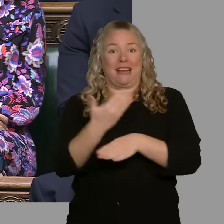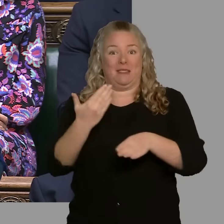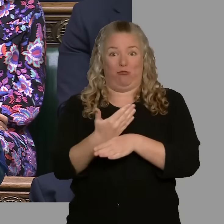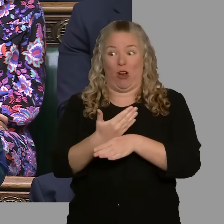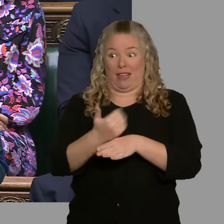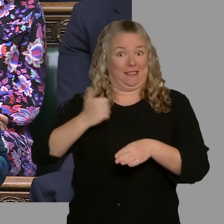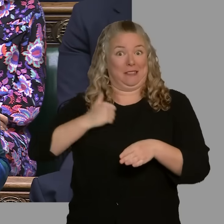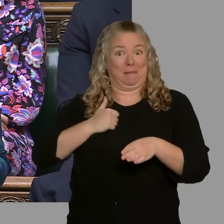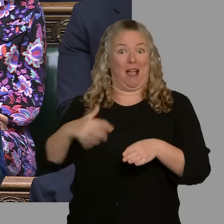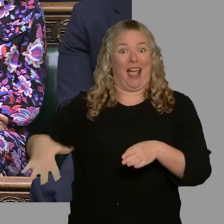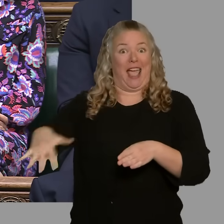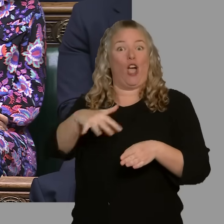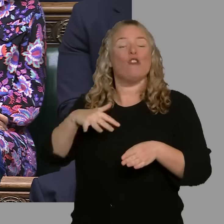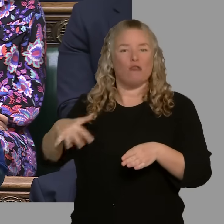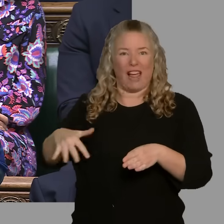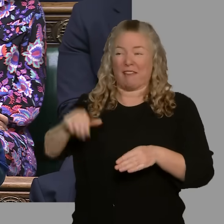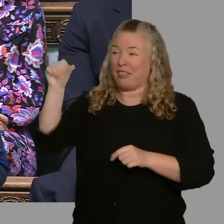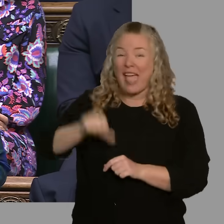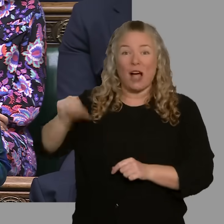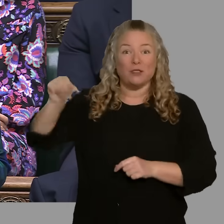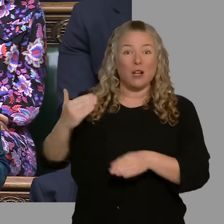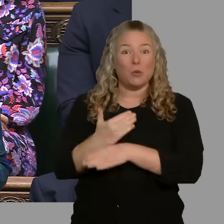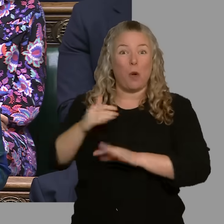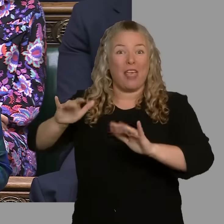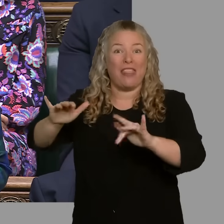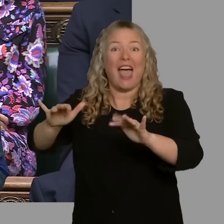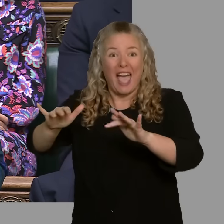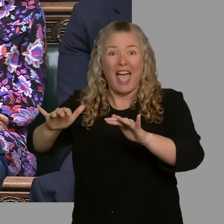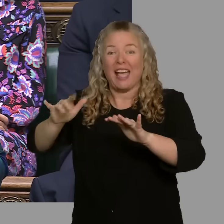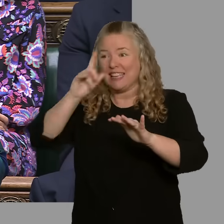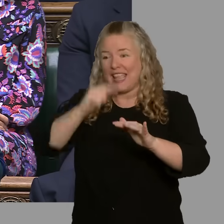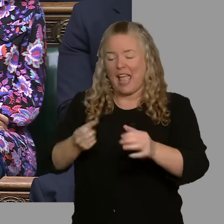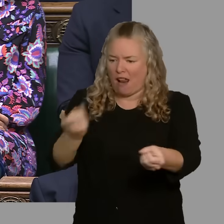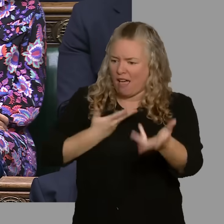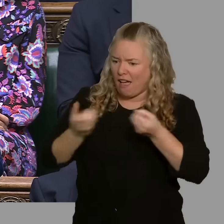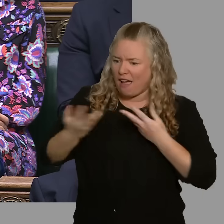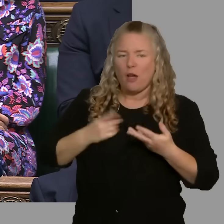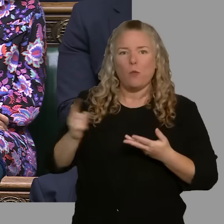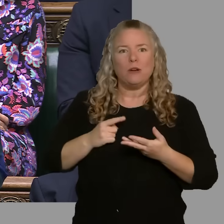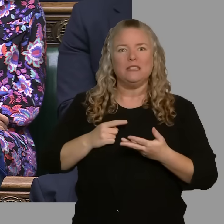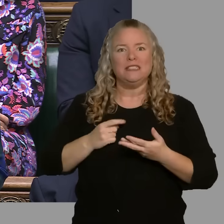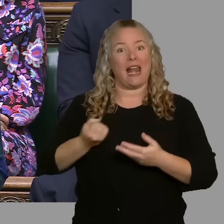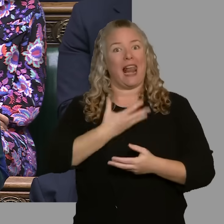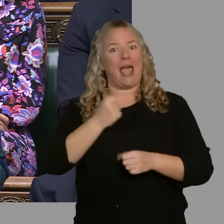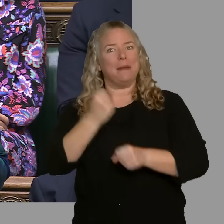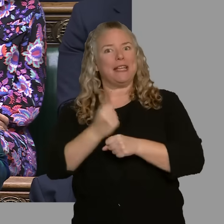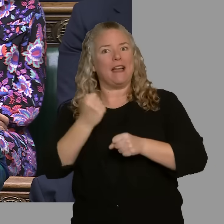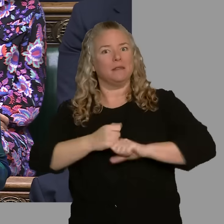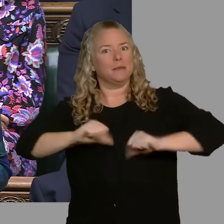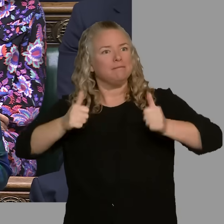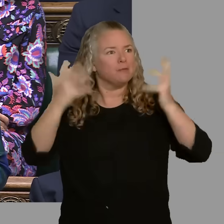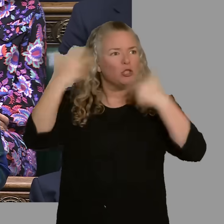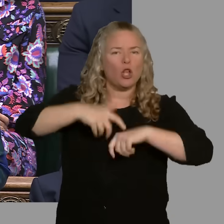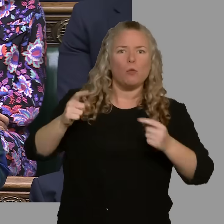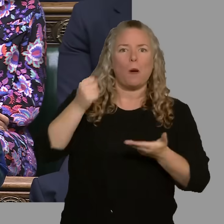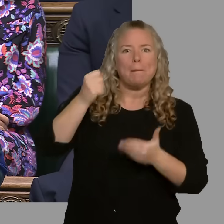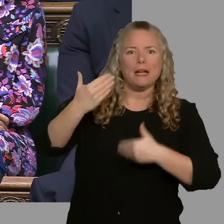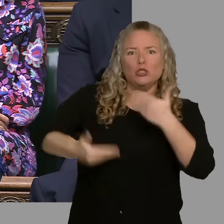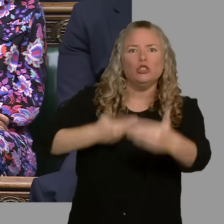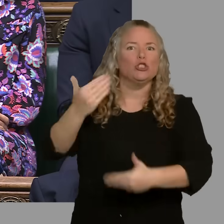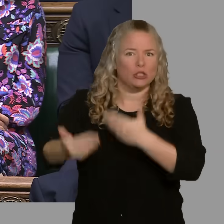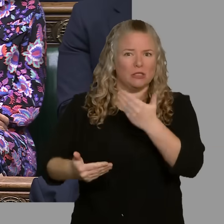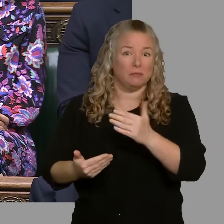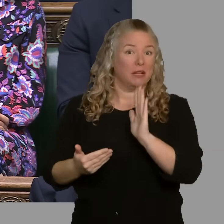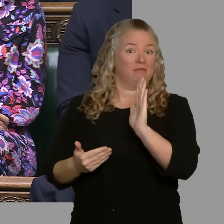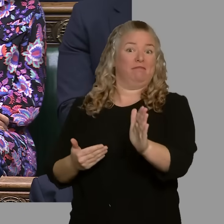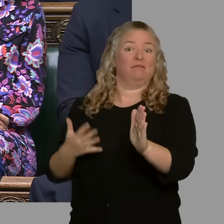the opportunity for me to share a word of hope from him ahead of the budget. So will he tell my constituents that he has heard the pleas of